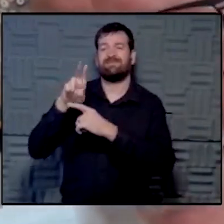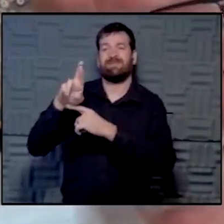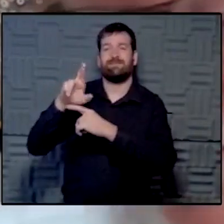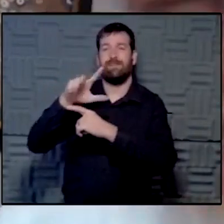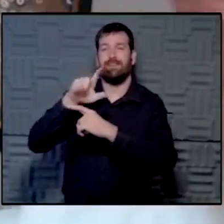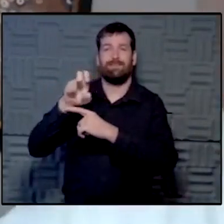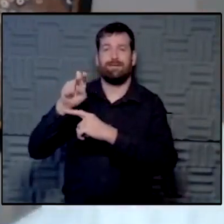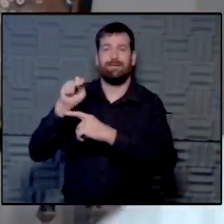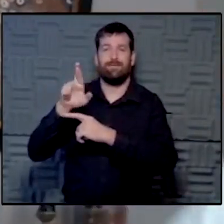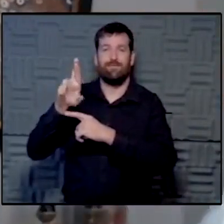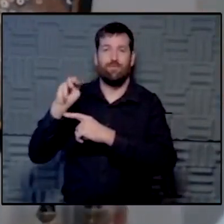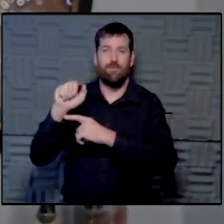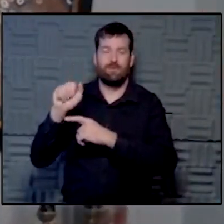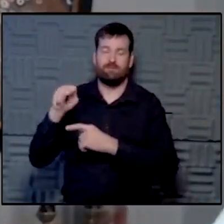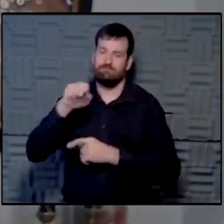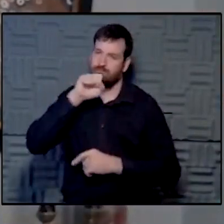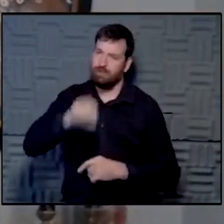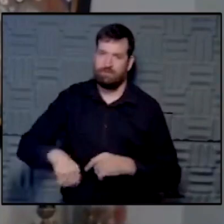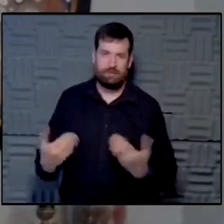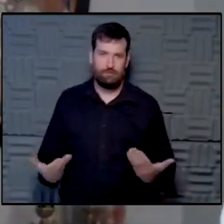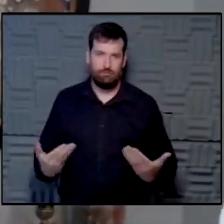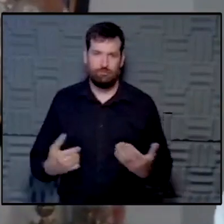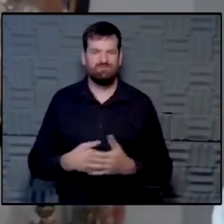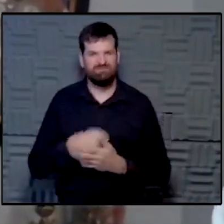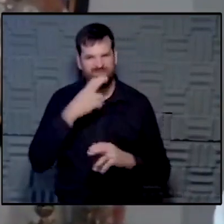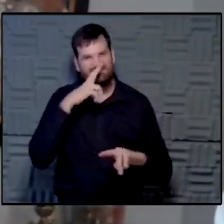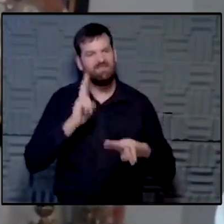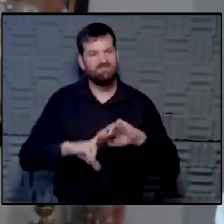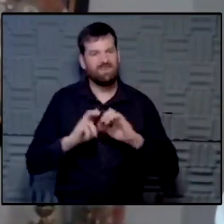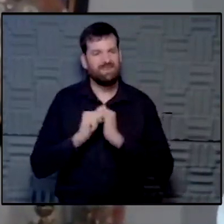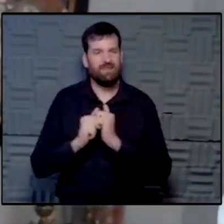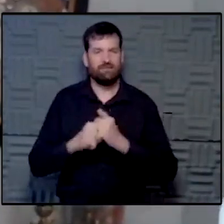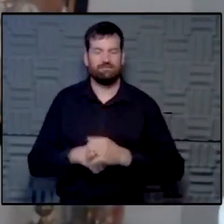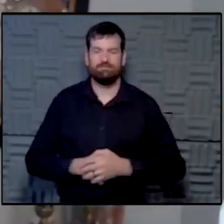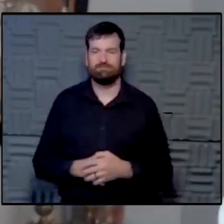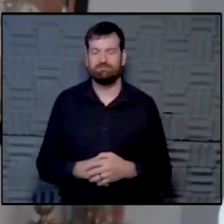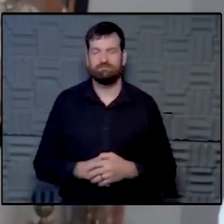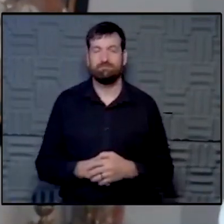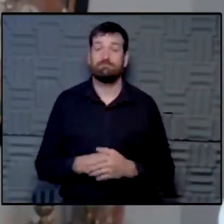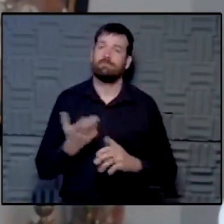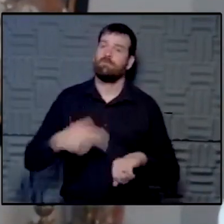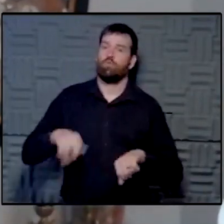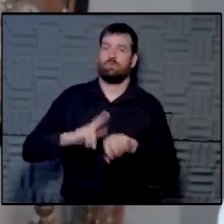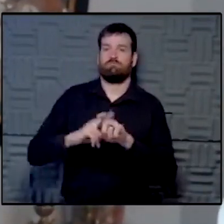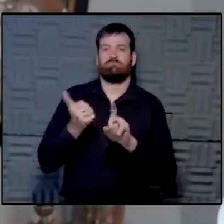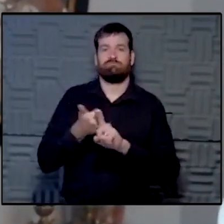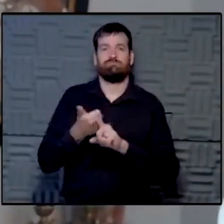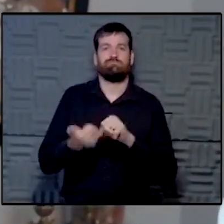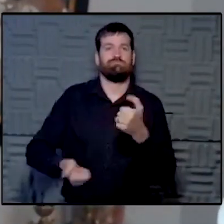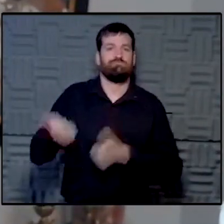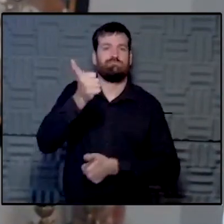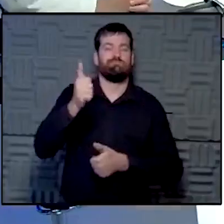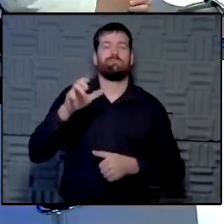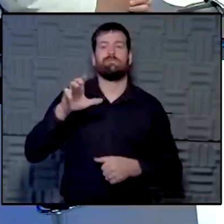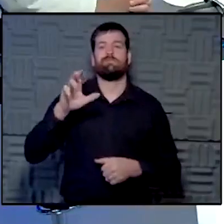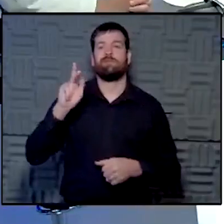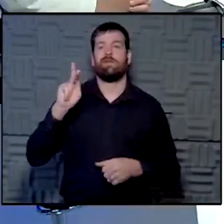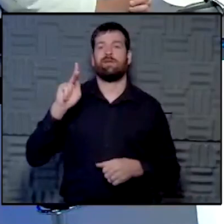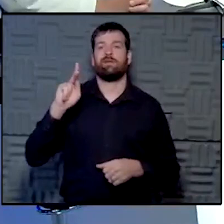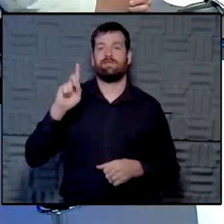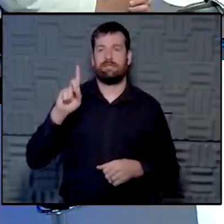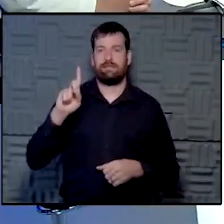I love to have Lee here. When I get to be here, we have a lot of fun together. So, and of course, he's Secretary of KDHE.